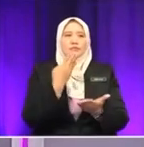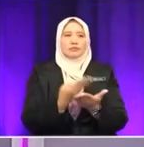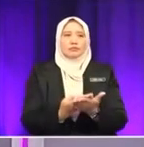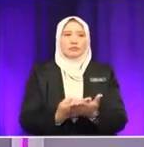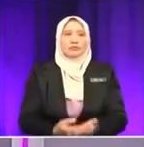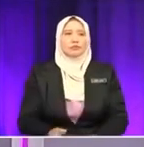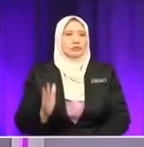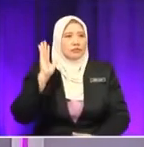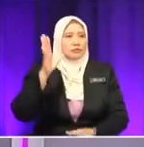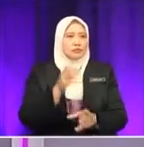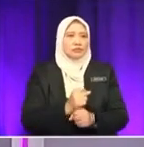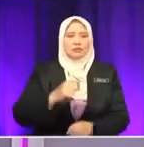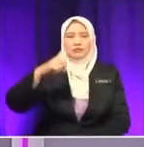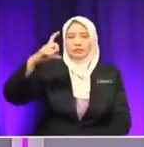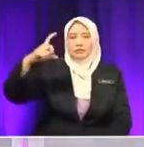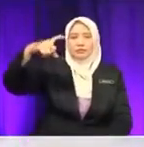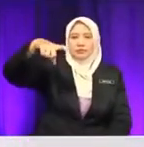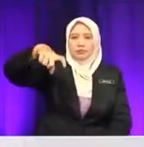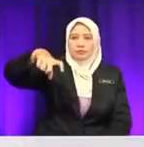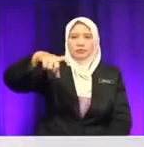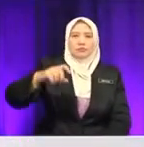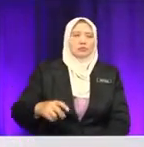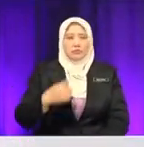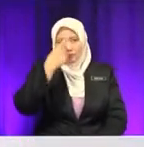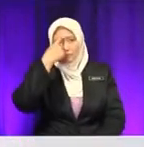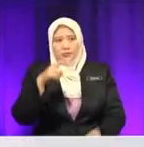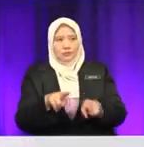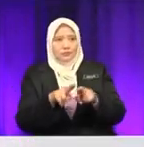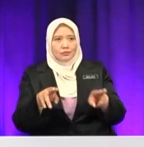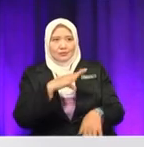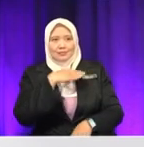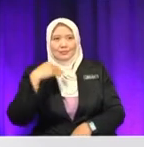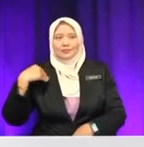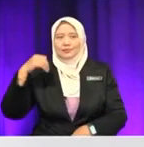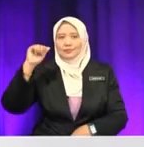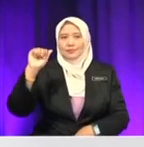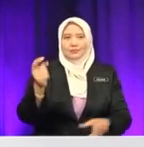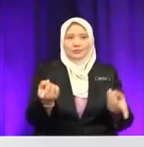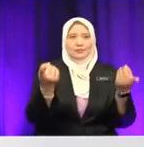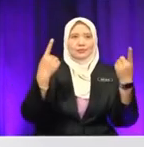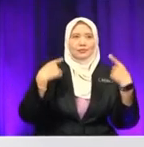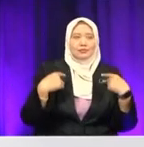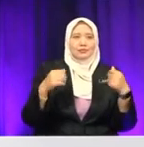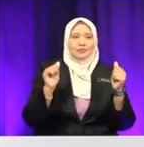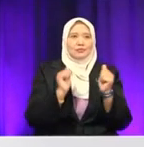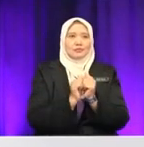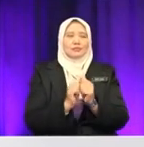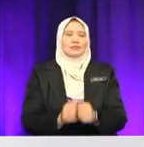measurement and your A will coming come to you in no time. Yes. Good job,